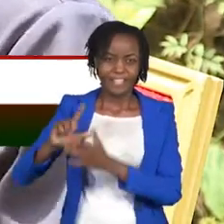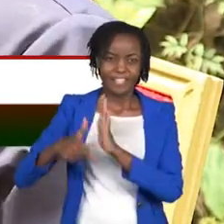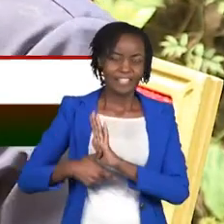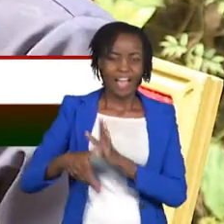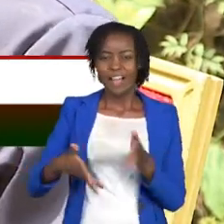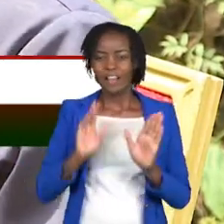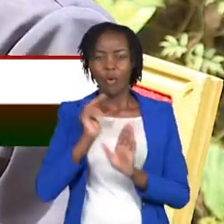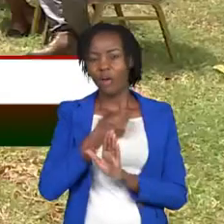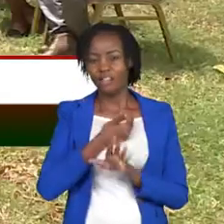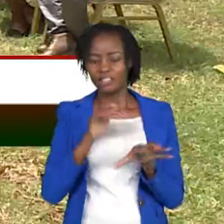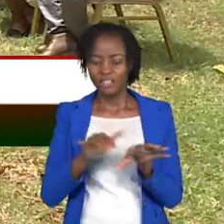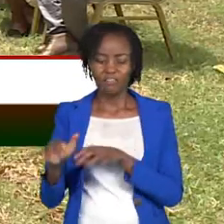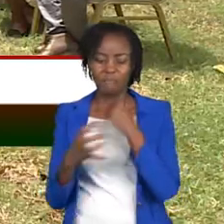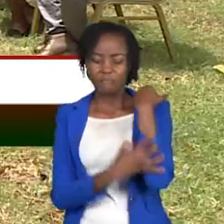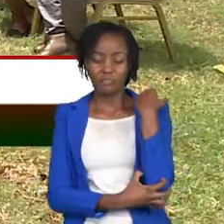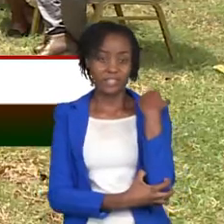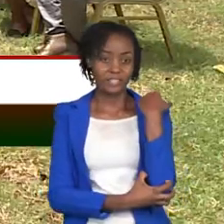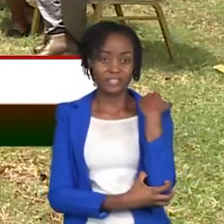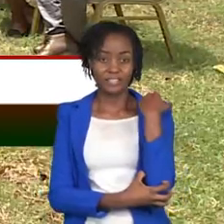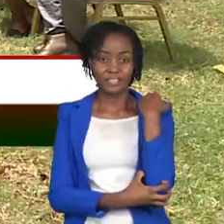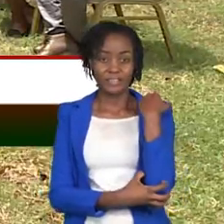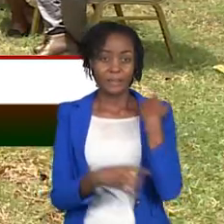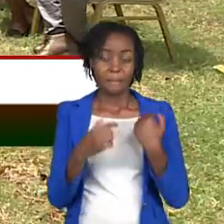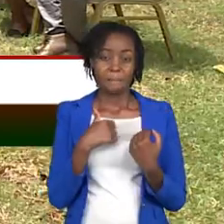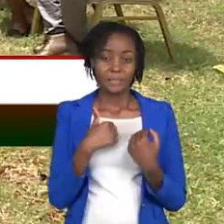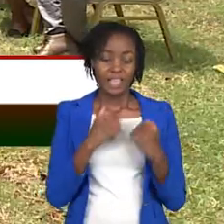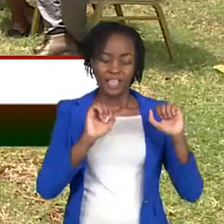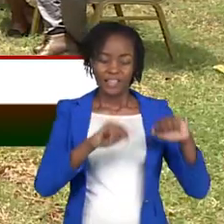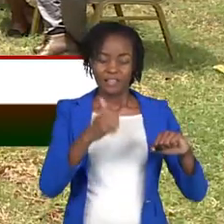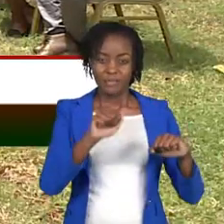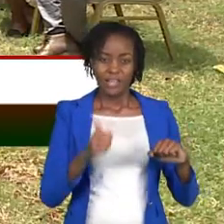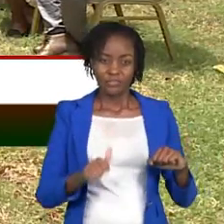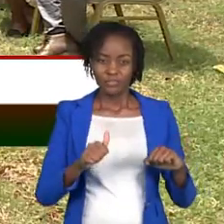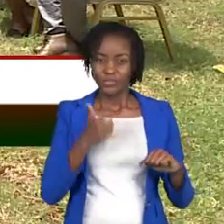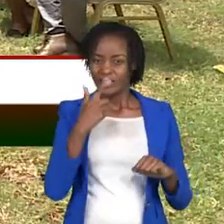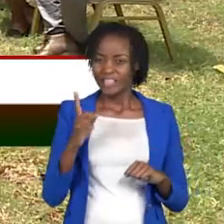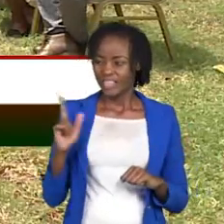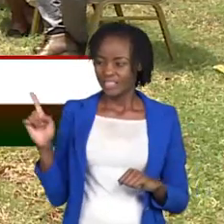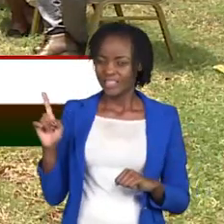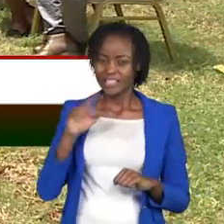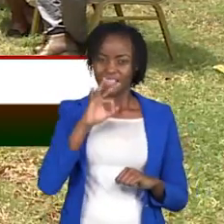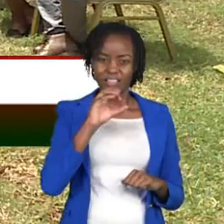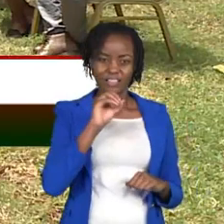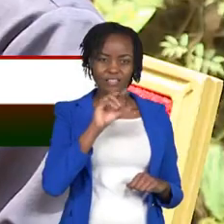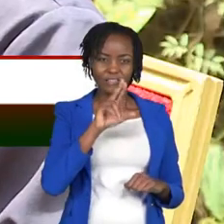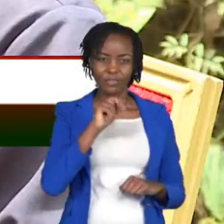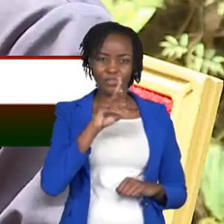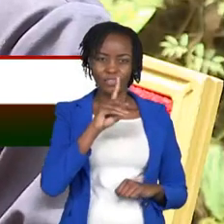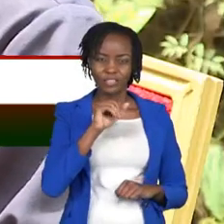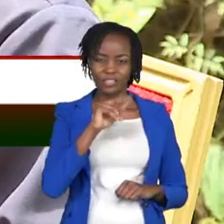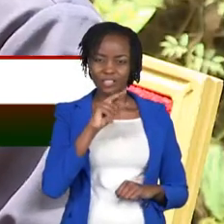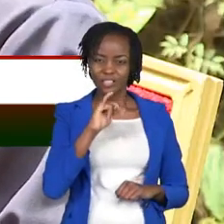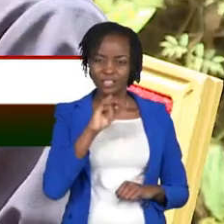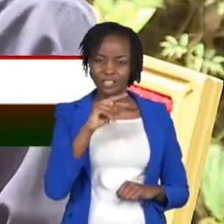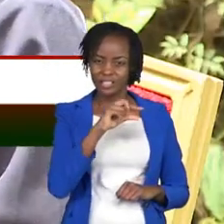in poverty, basically. Mm-hmm. So I often disagree with calling some of these people founding fathers. I'd rather we call them by their names. That is